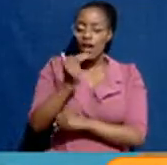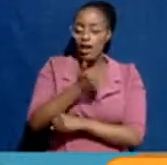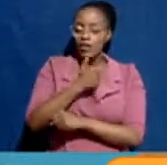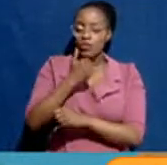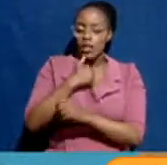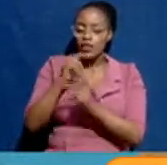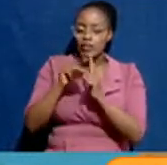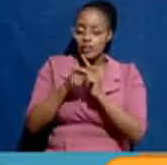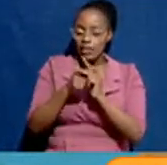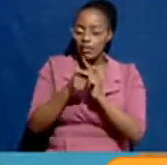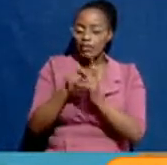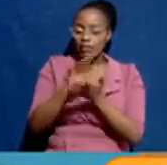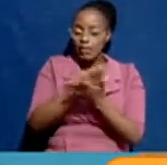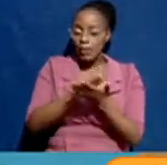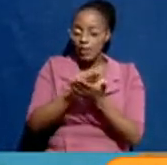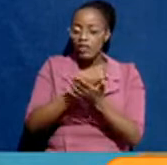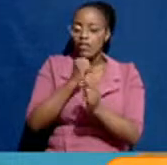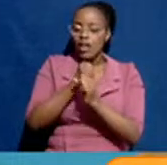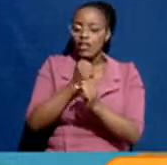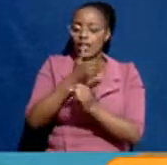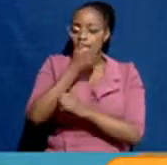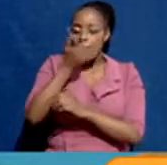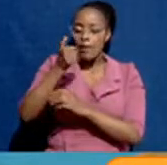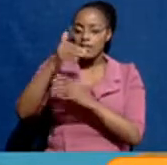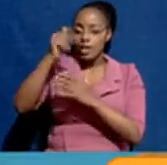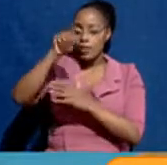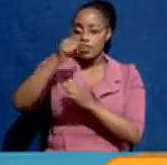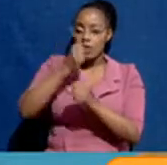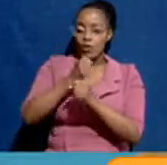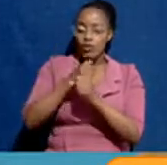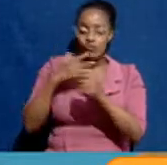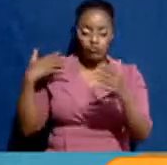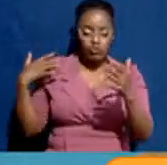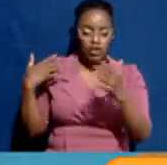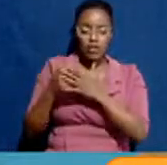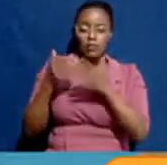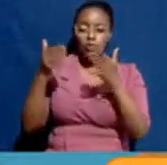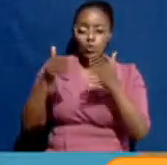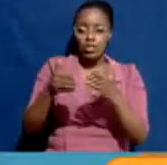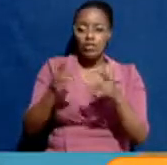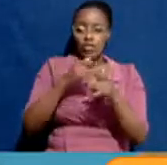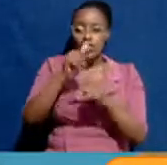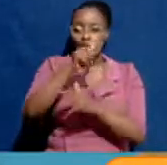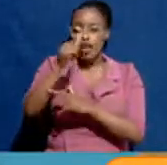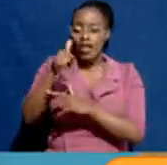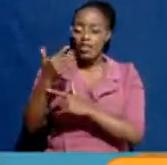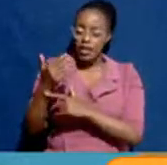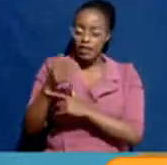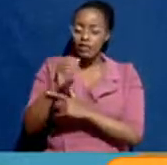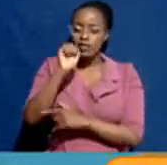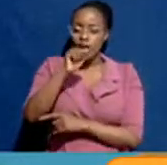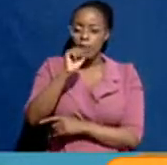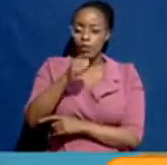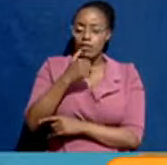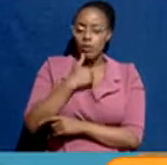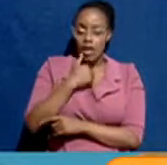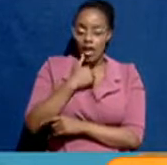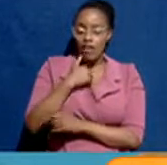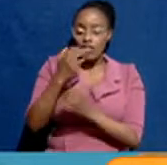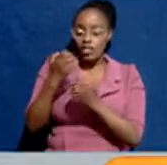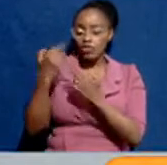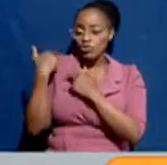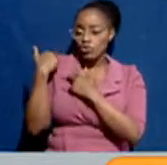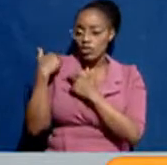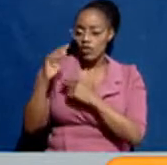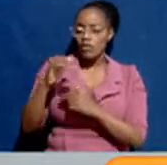and we have done as best as we're supposed to be doing as up to now. All right. The other actors need also to explain. They also need to do their part.